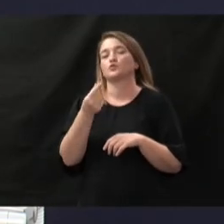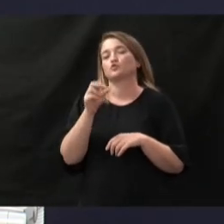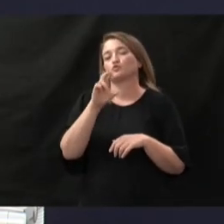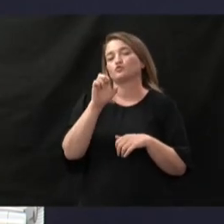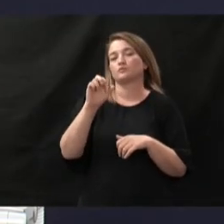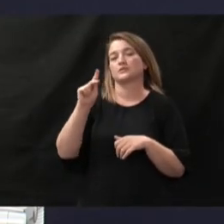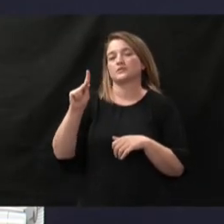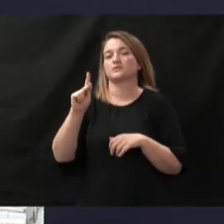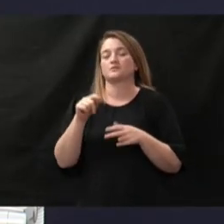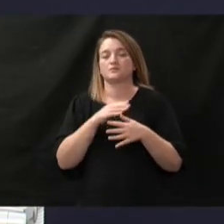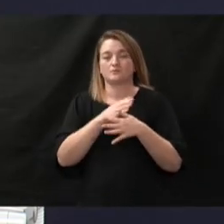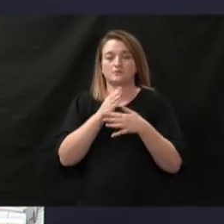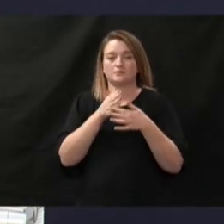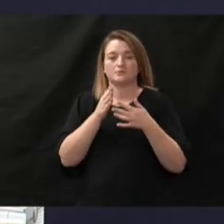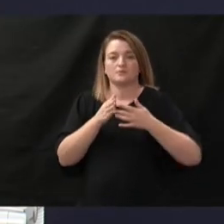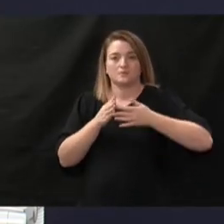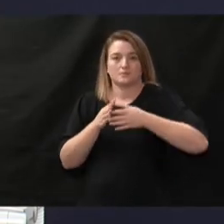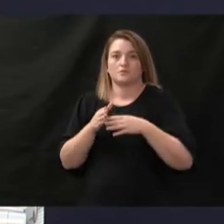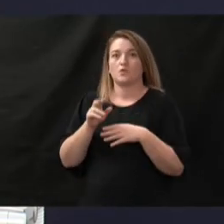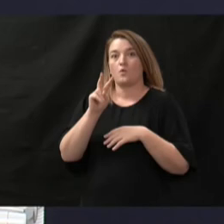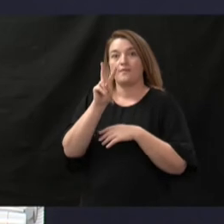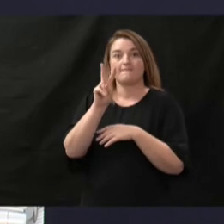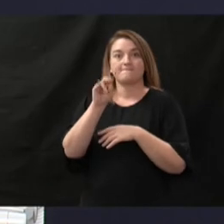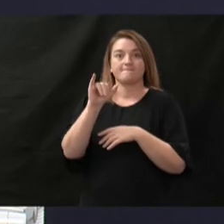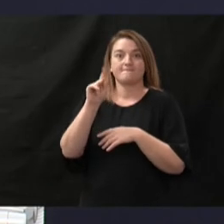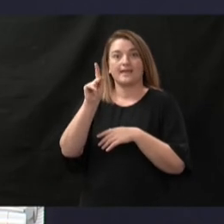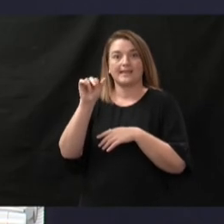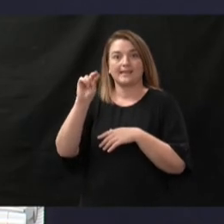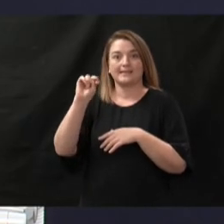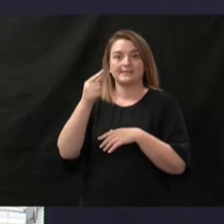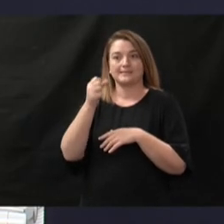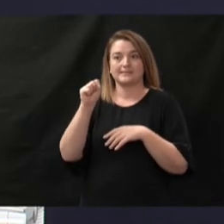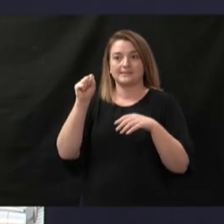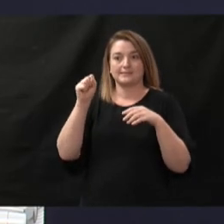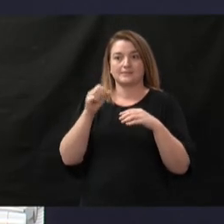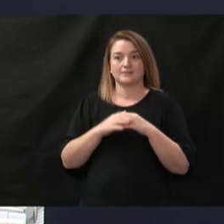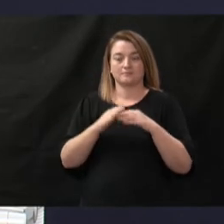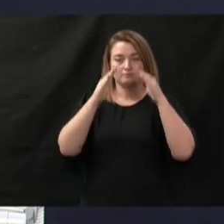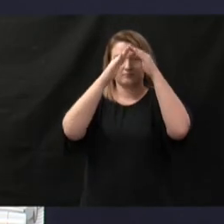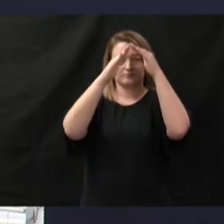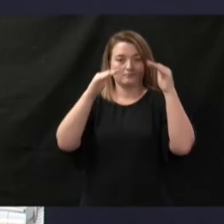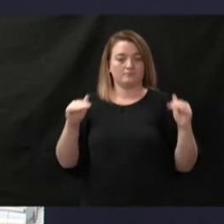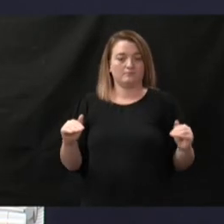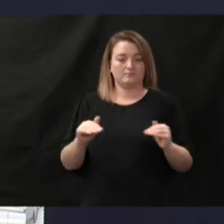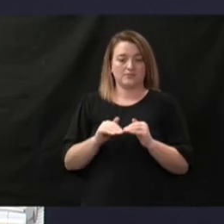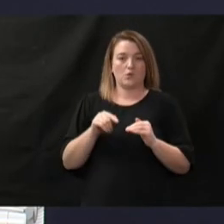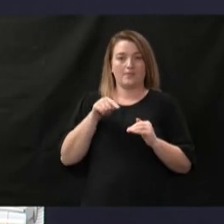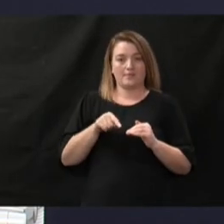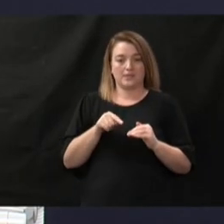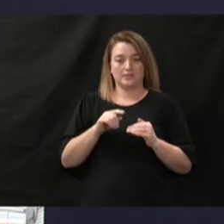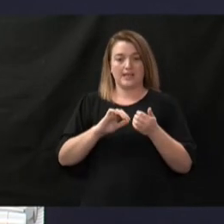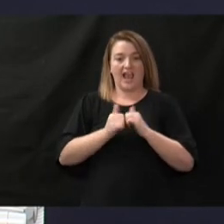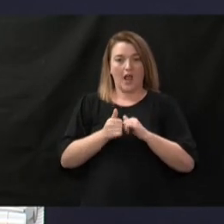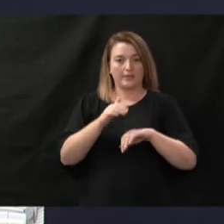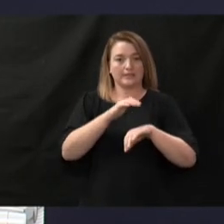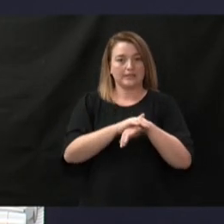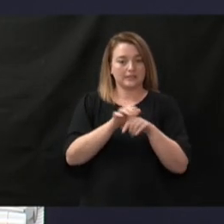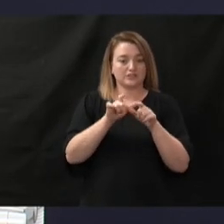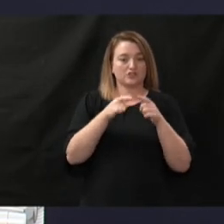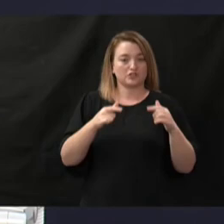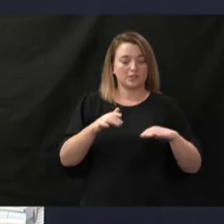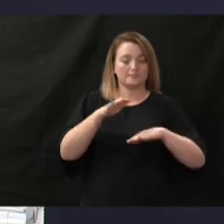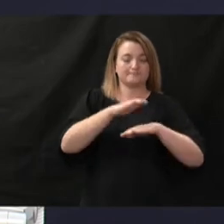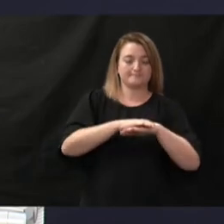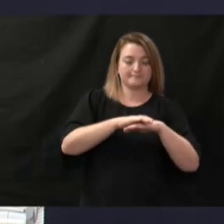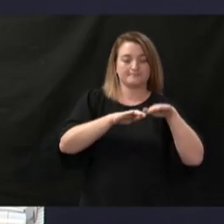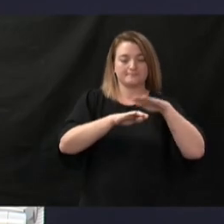words. But this is very simplified about the layers of English language. And the more you